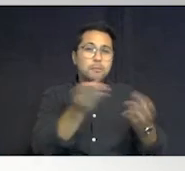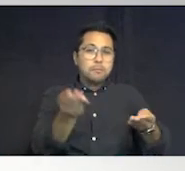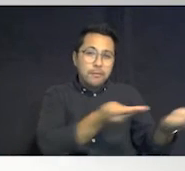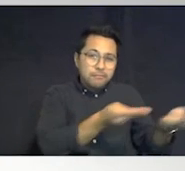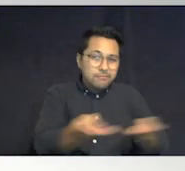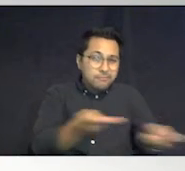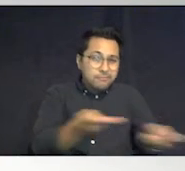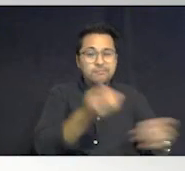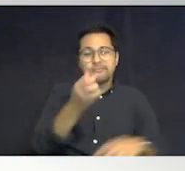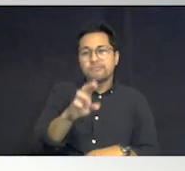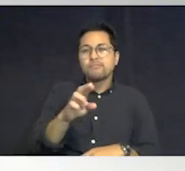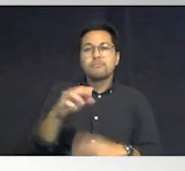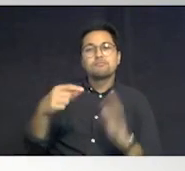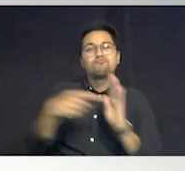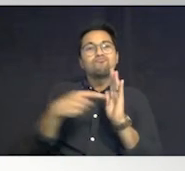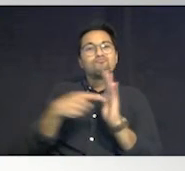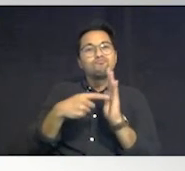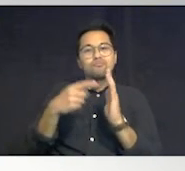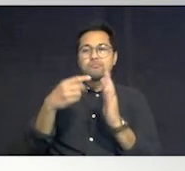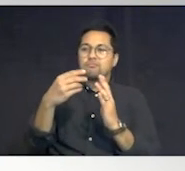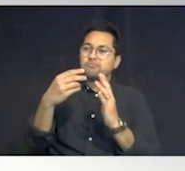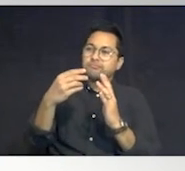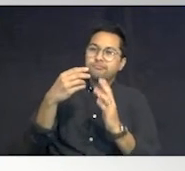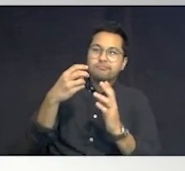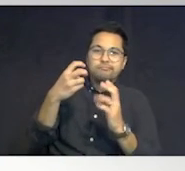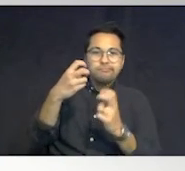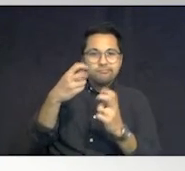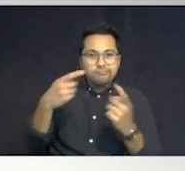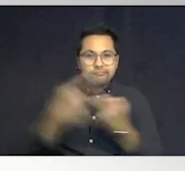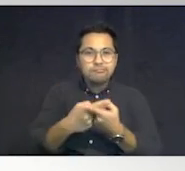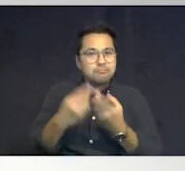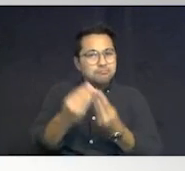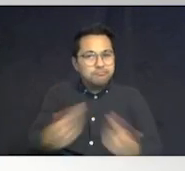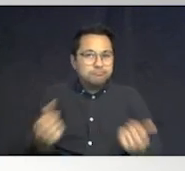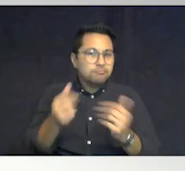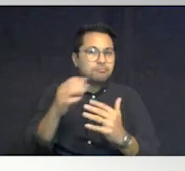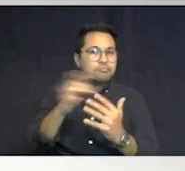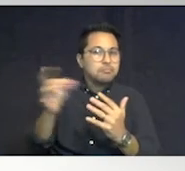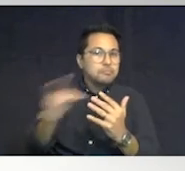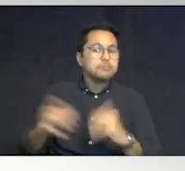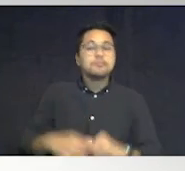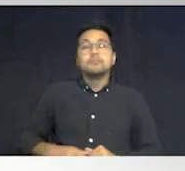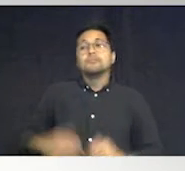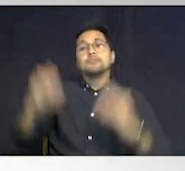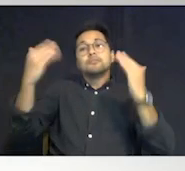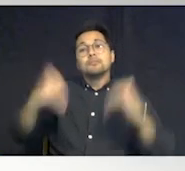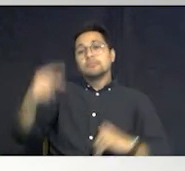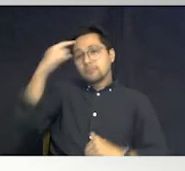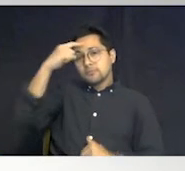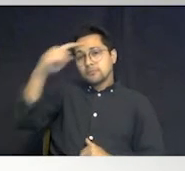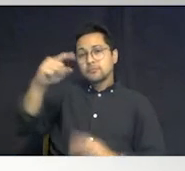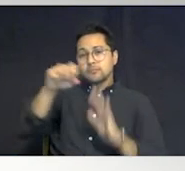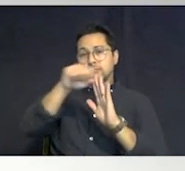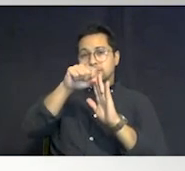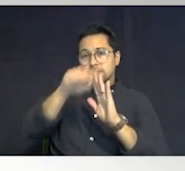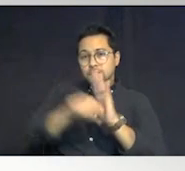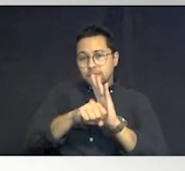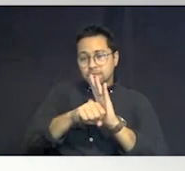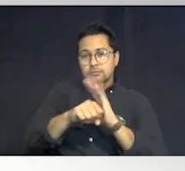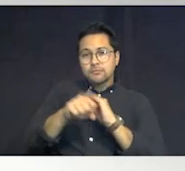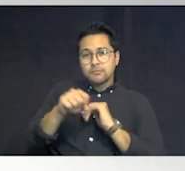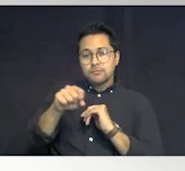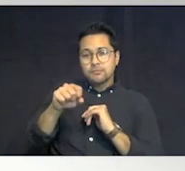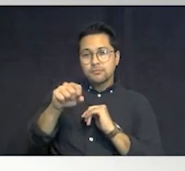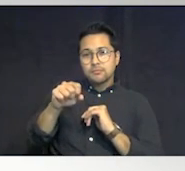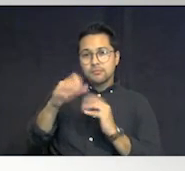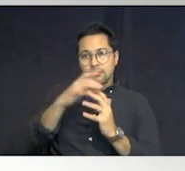safeguard dispute resolution options. When it comes to the state complaint process, the Florida Department of Education would